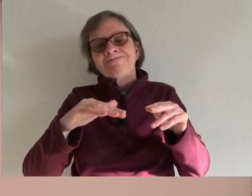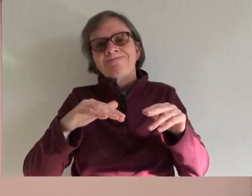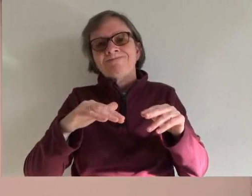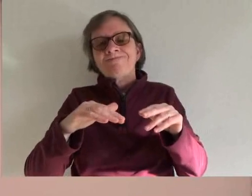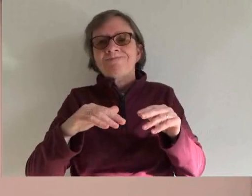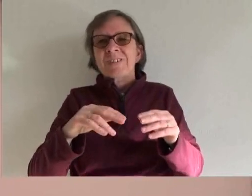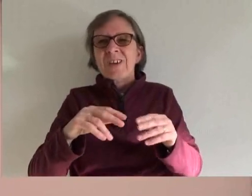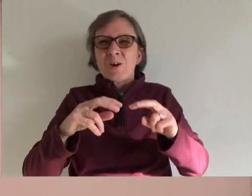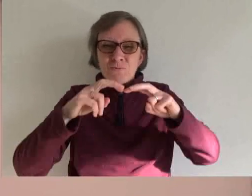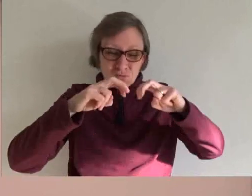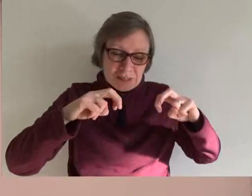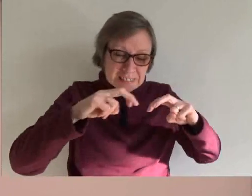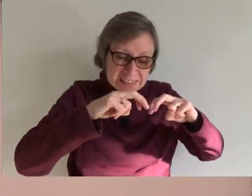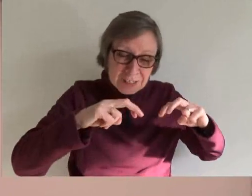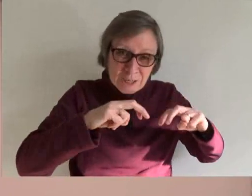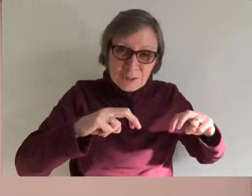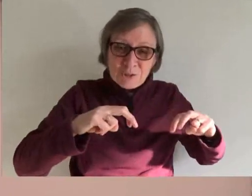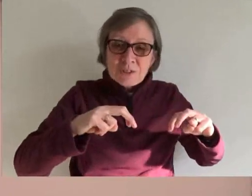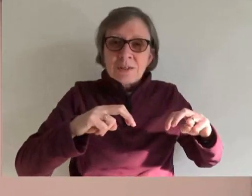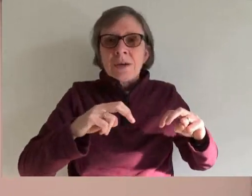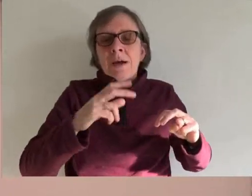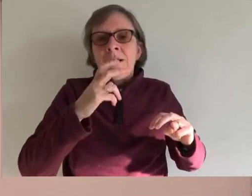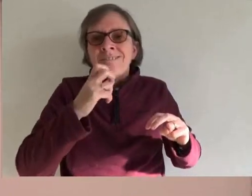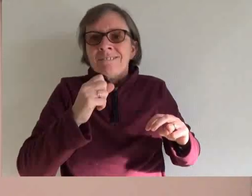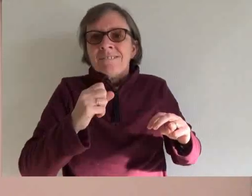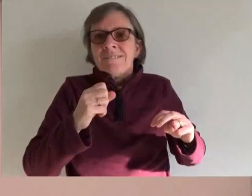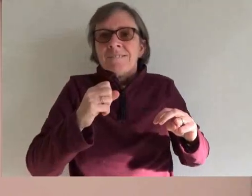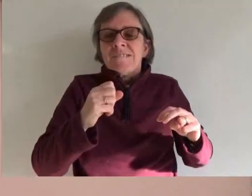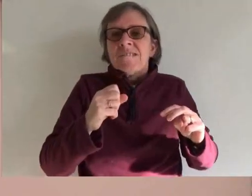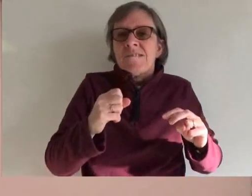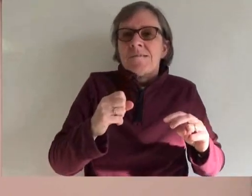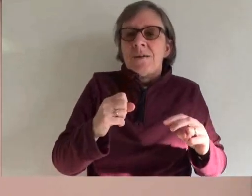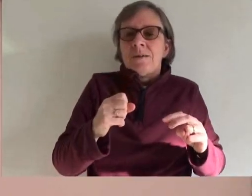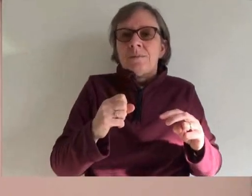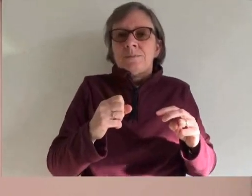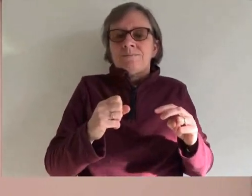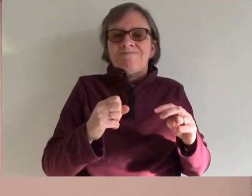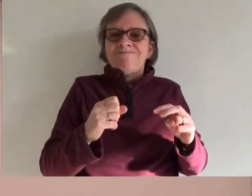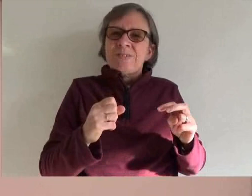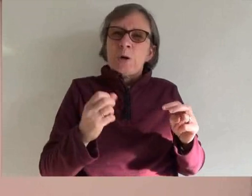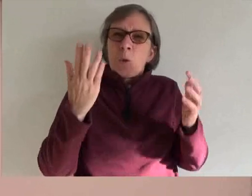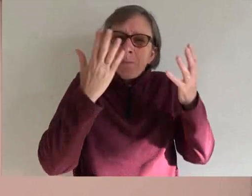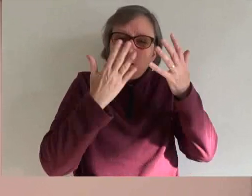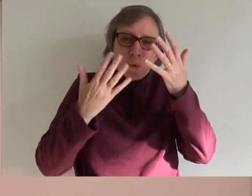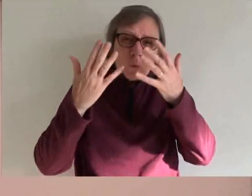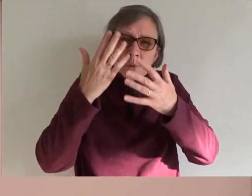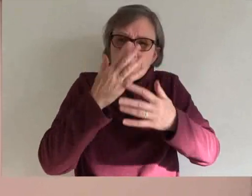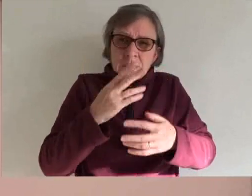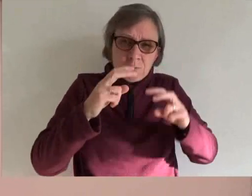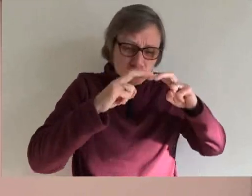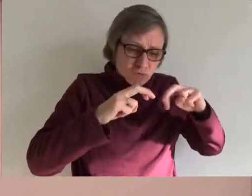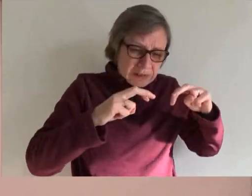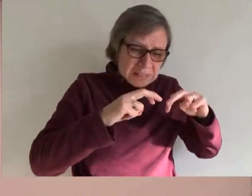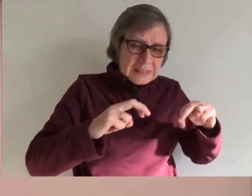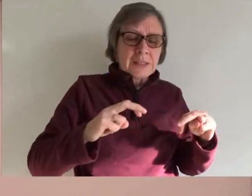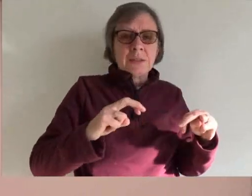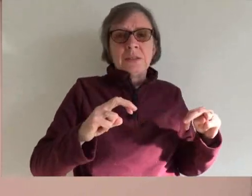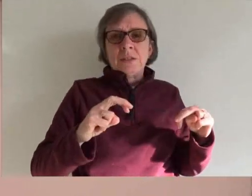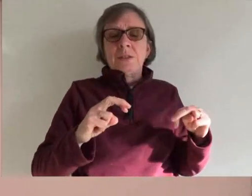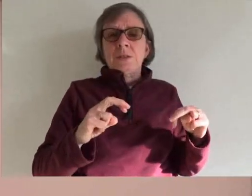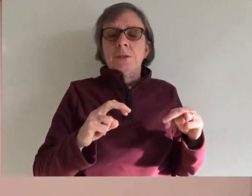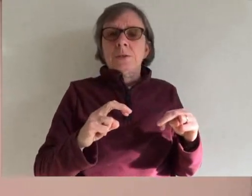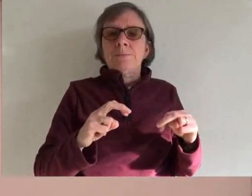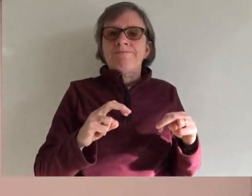Bible theologians kind of come up with two ideas about it. If you're kind of confused, as I was, and had to look this up kind of